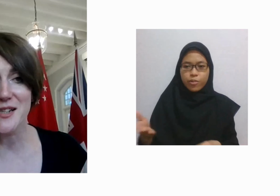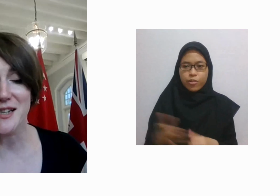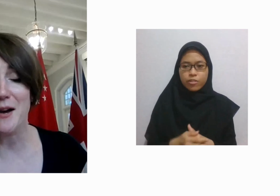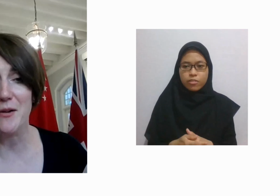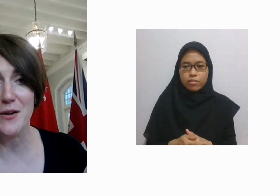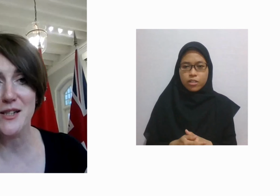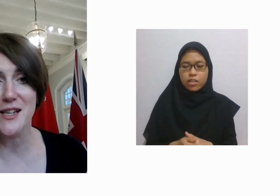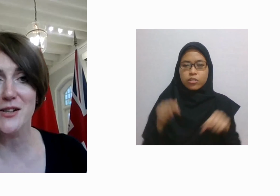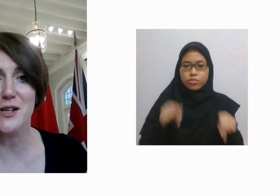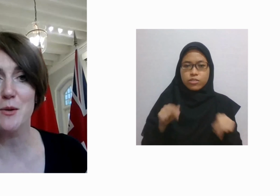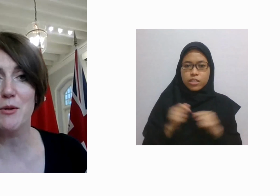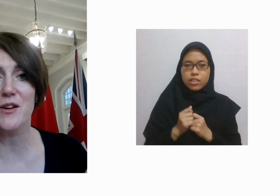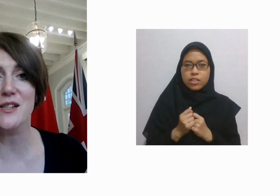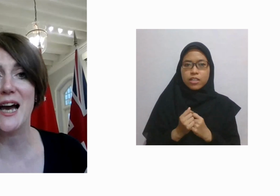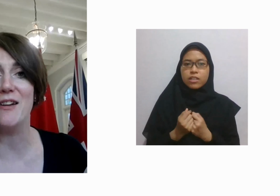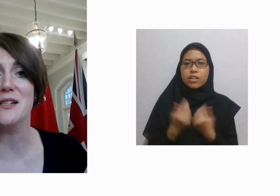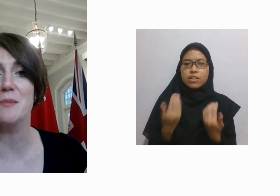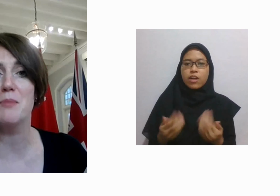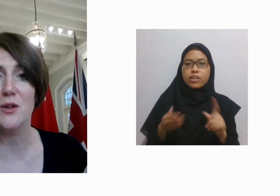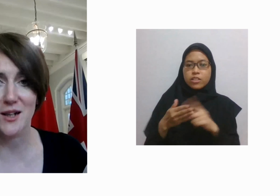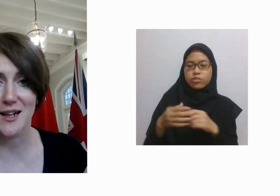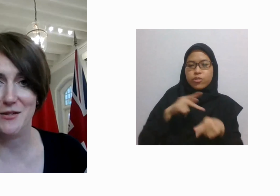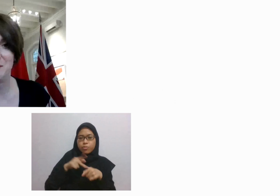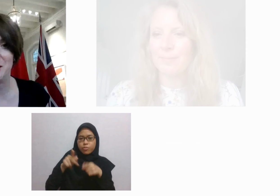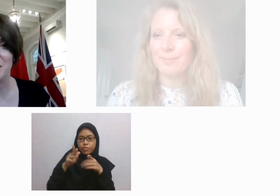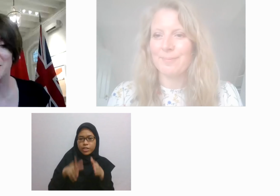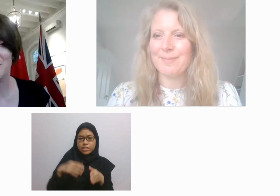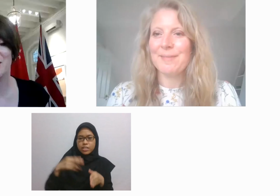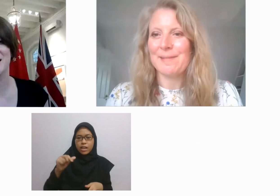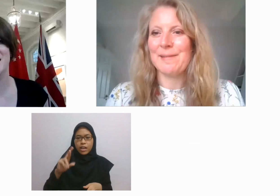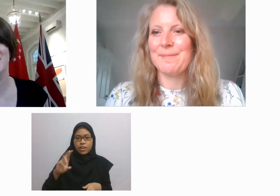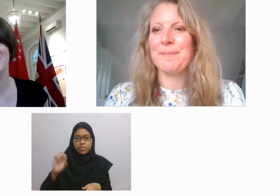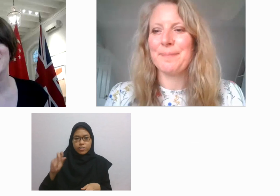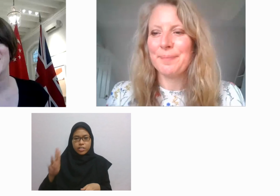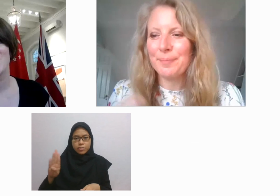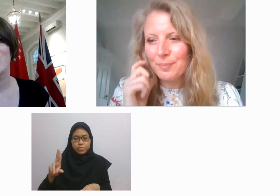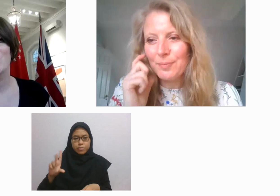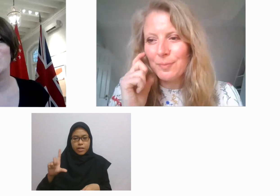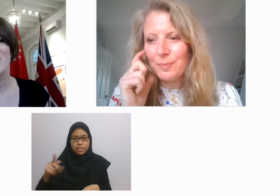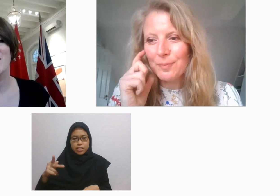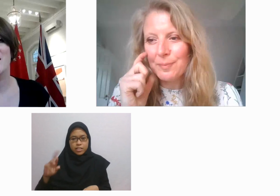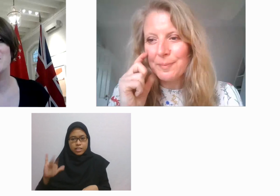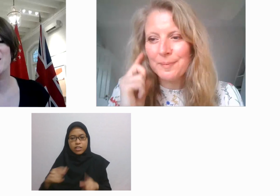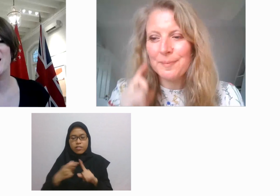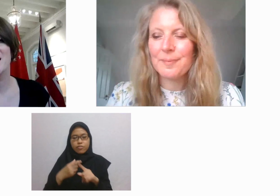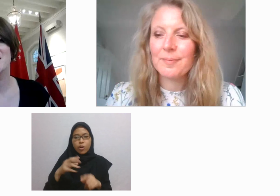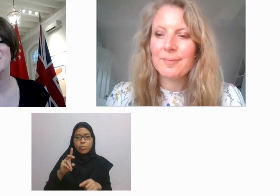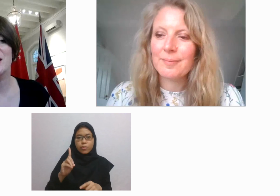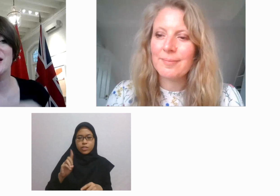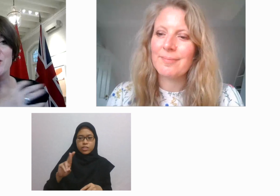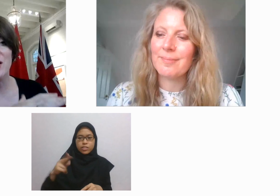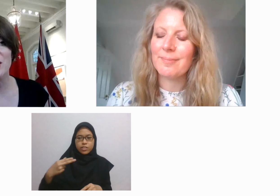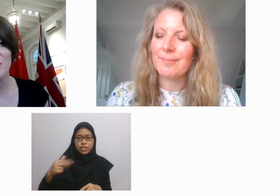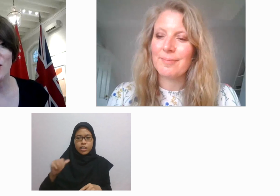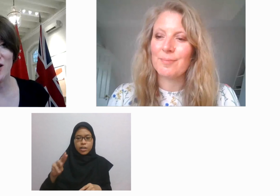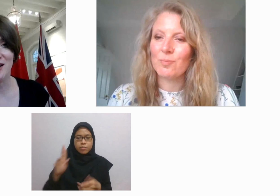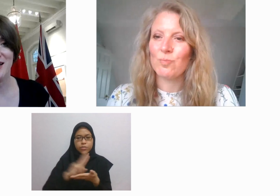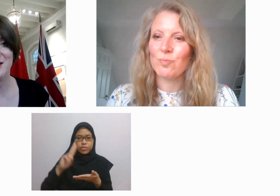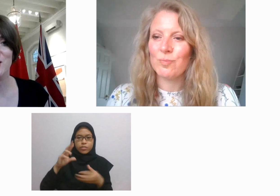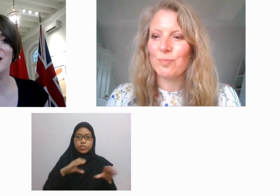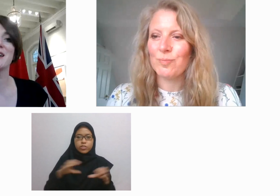today, I'm going to turn to Professor Harriet Bulkeley from Durham University, who is doing us a